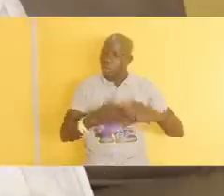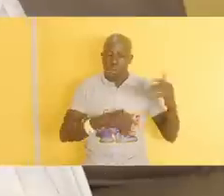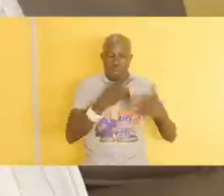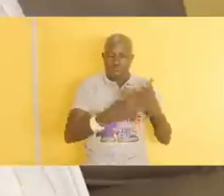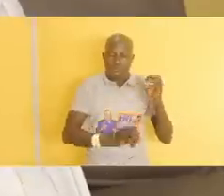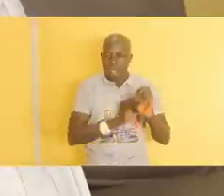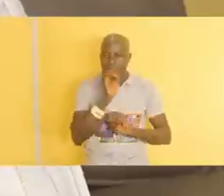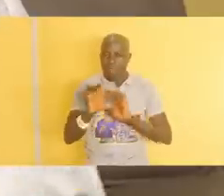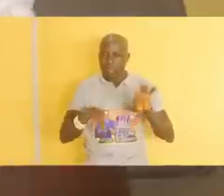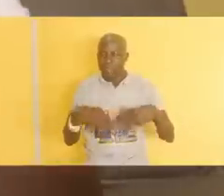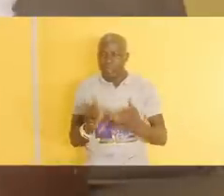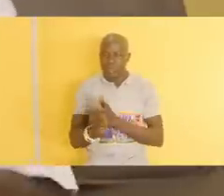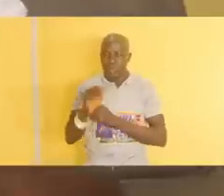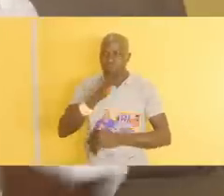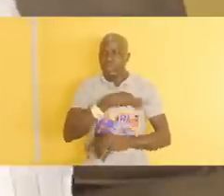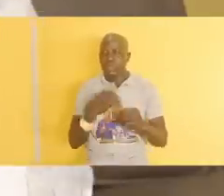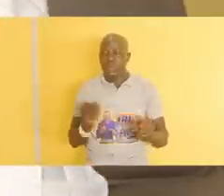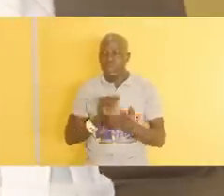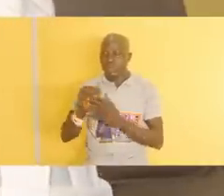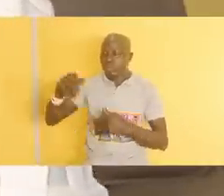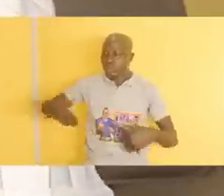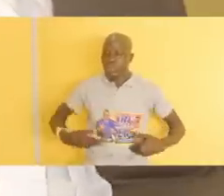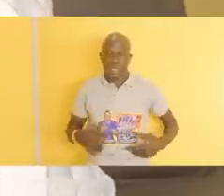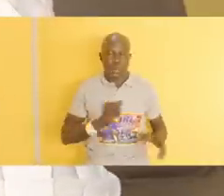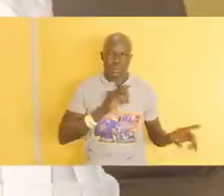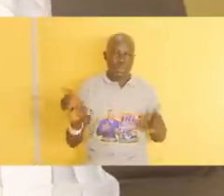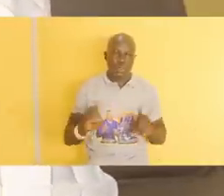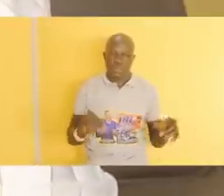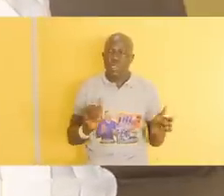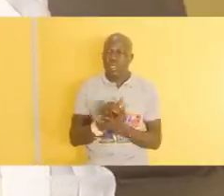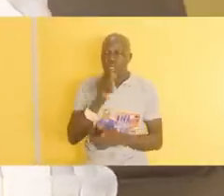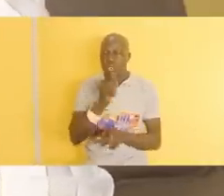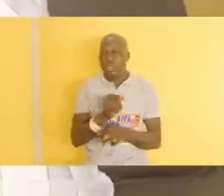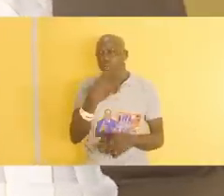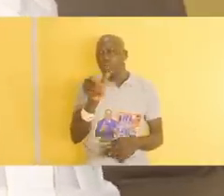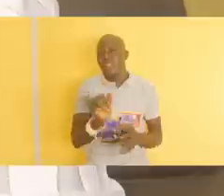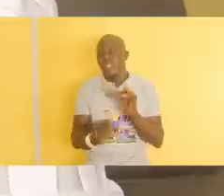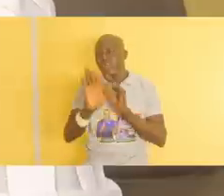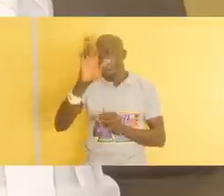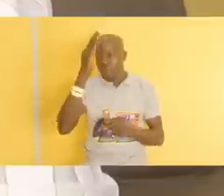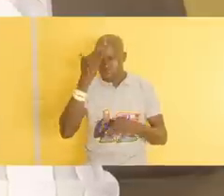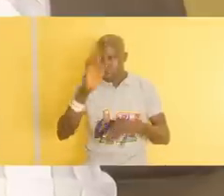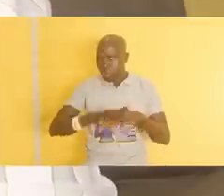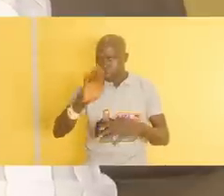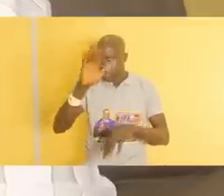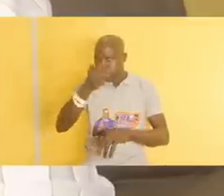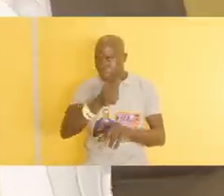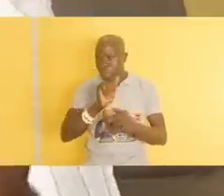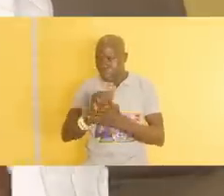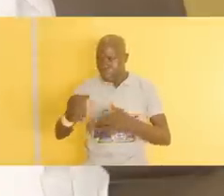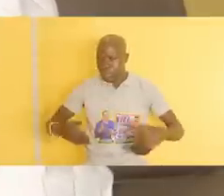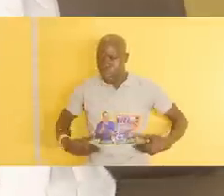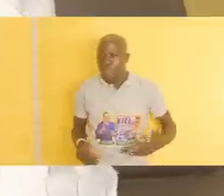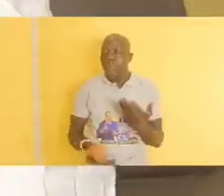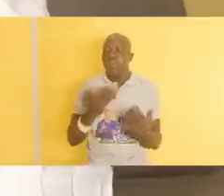mi ni pa oso ba gbo las lori awon odo e ma se a kan ku sowo e it just left to o ba je odo if I use be ne make